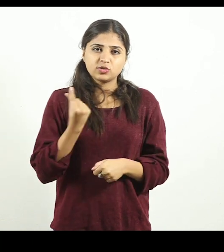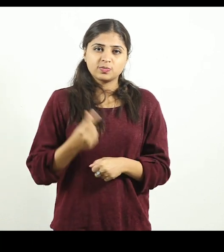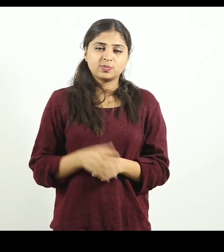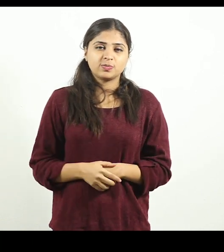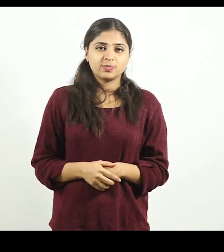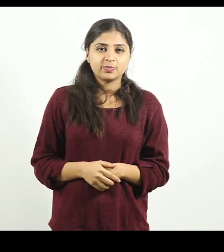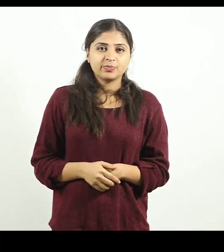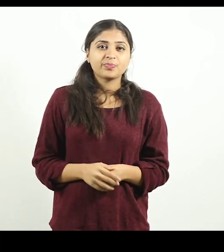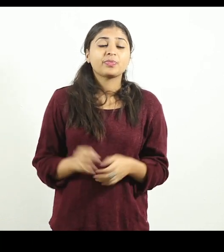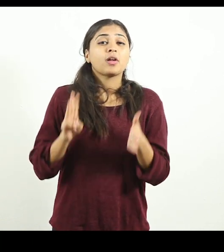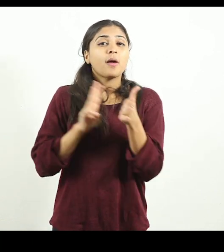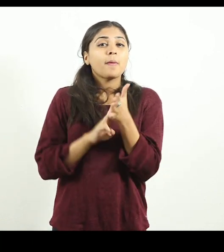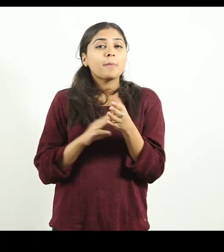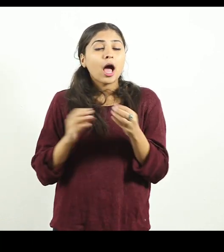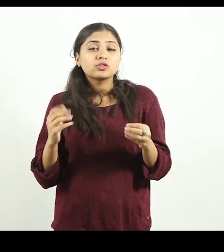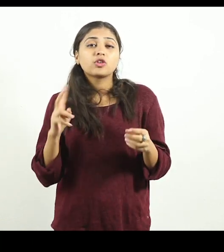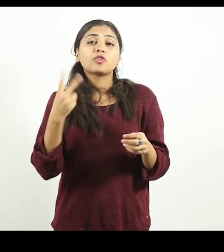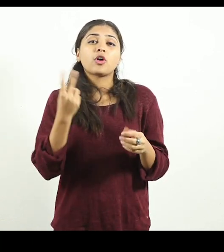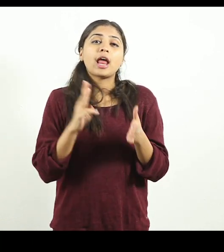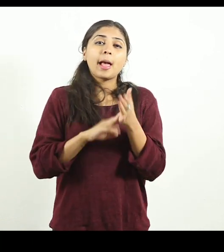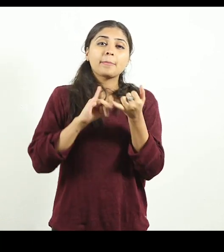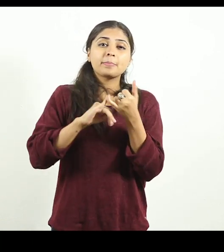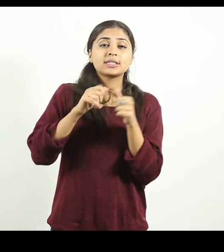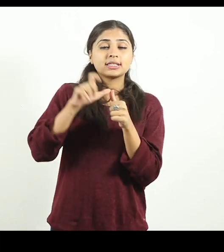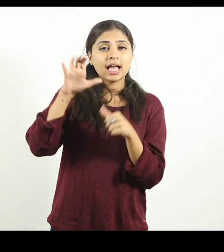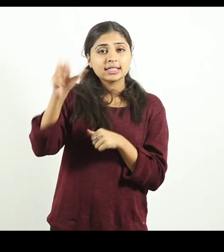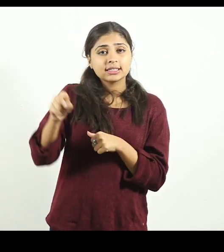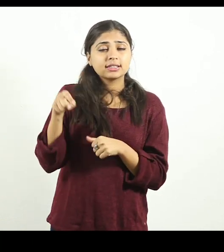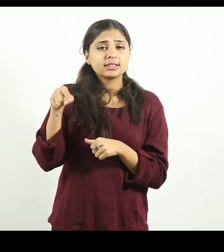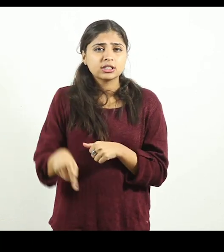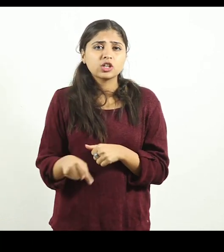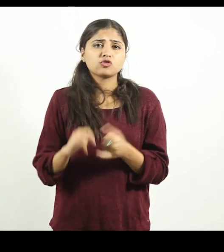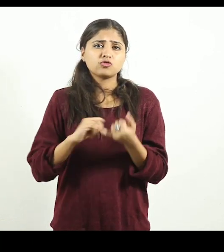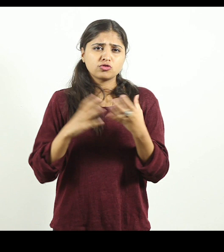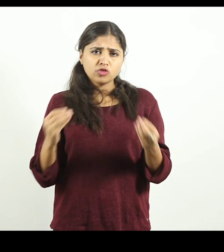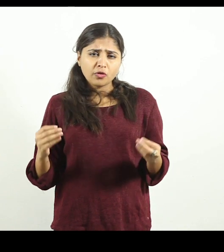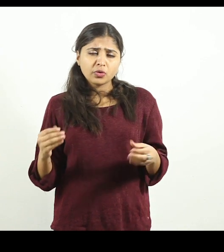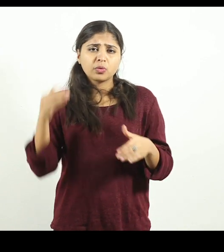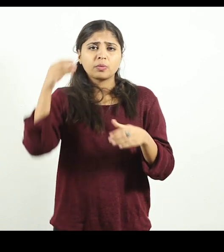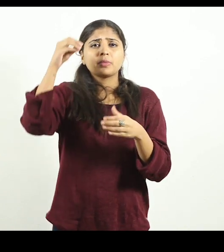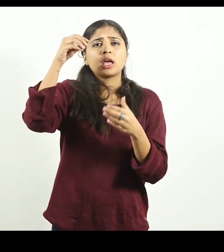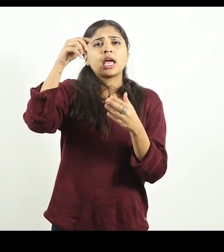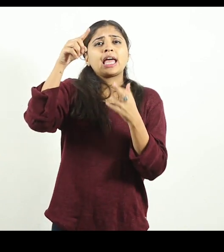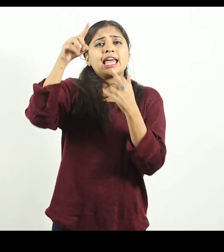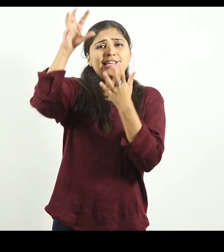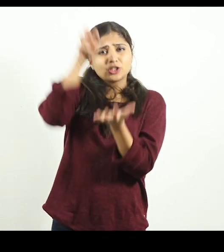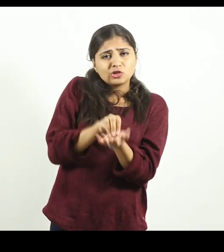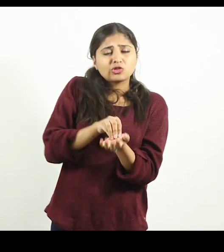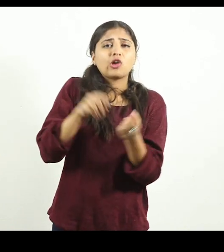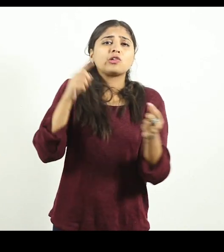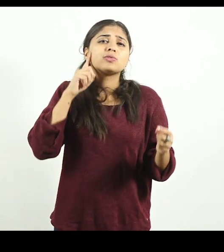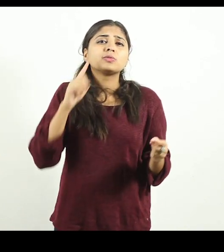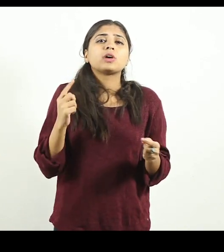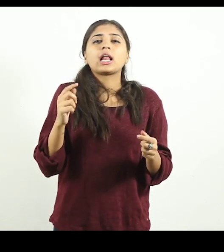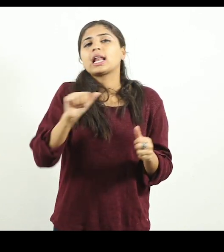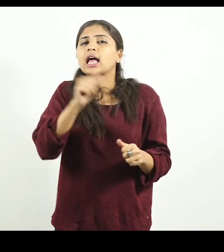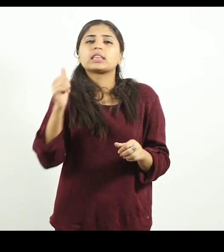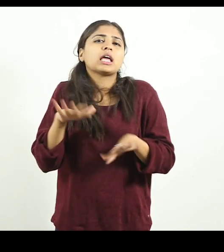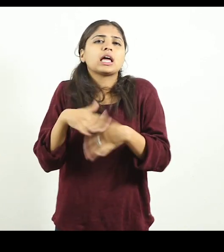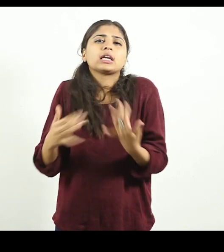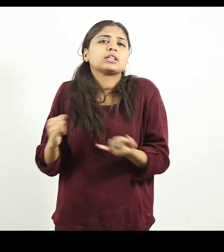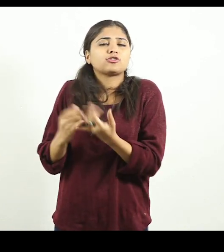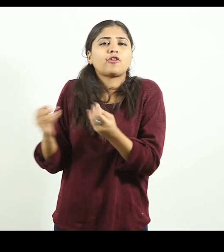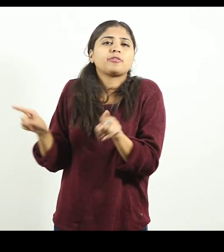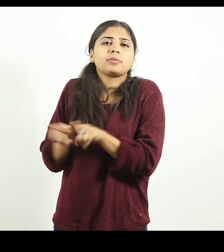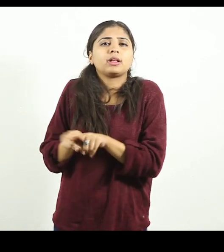usage. Microsoft or MS Access is a software package that is installed just like any other software